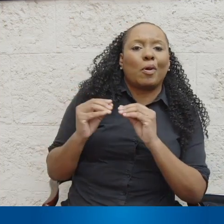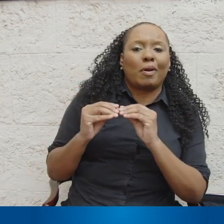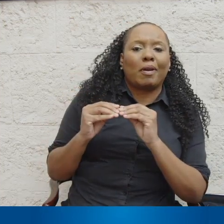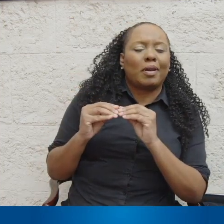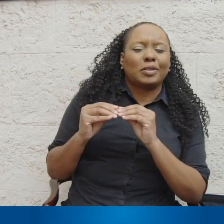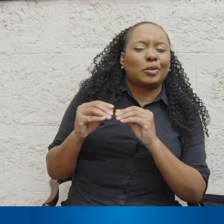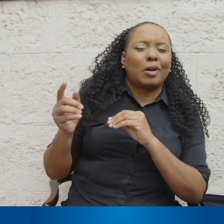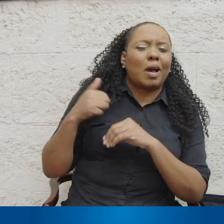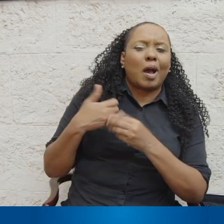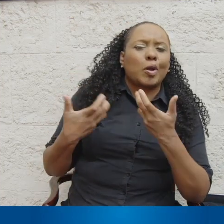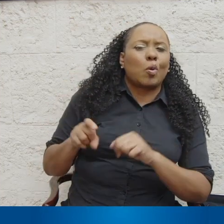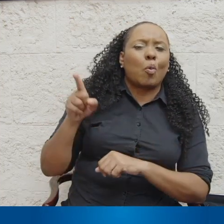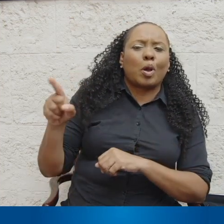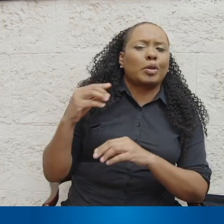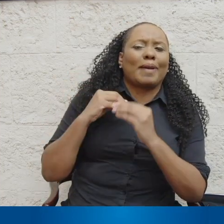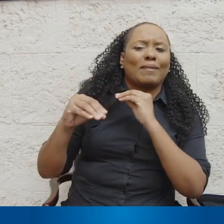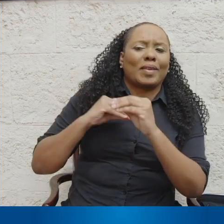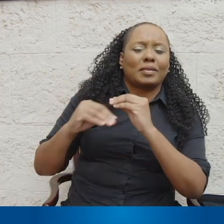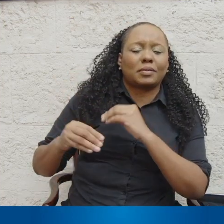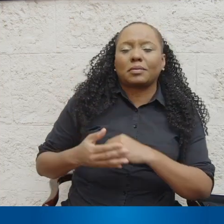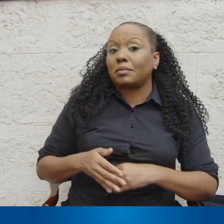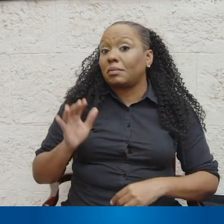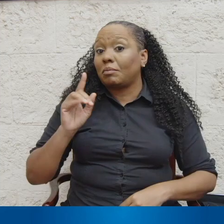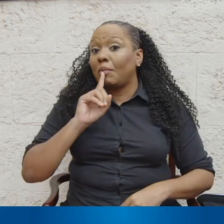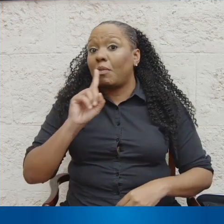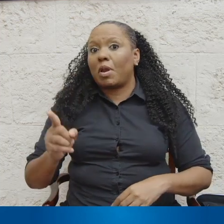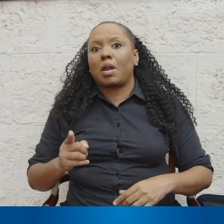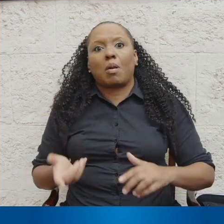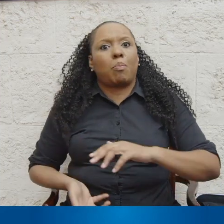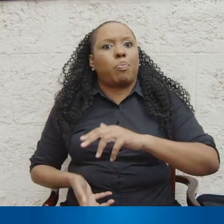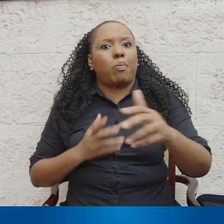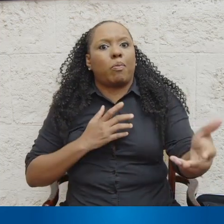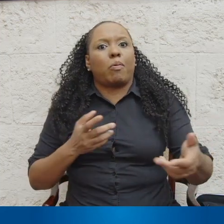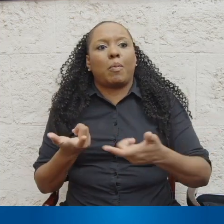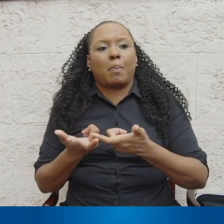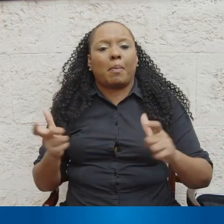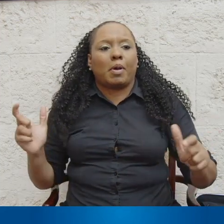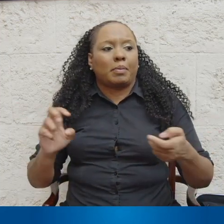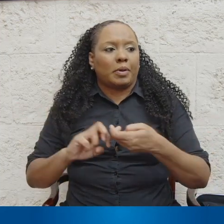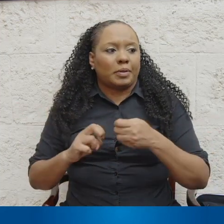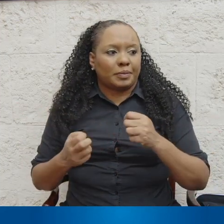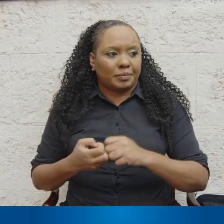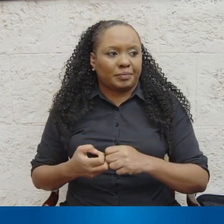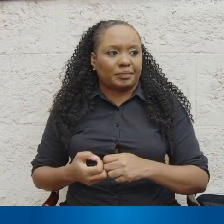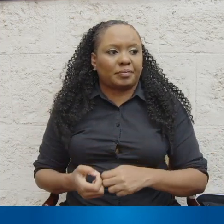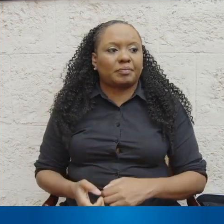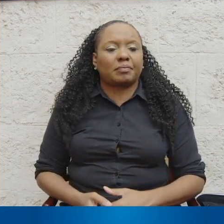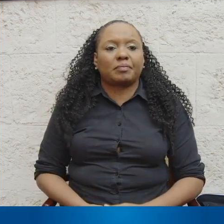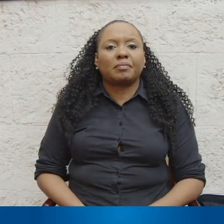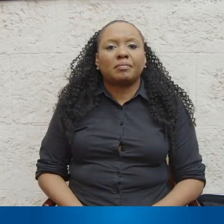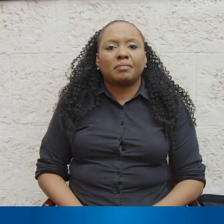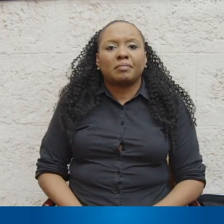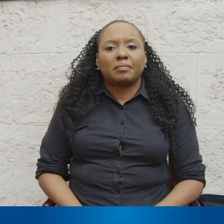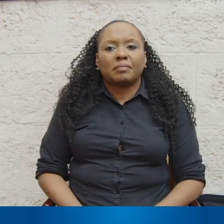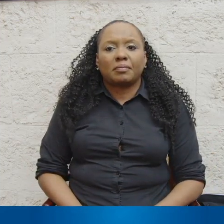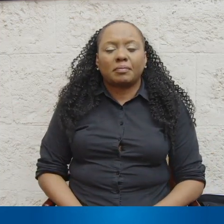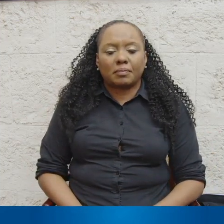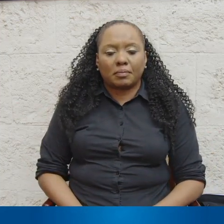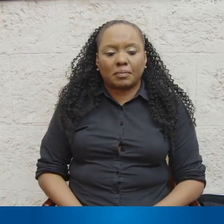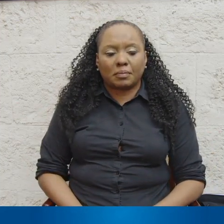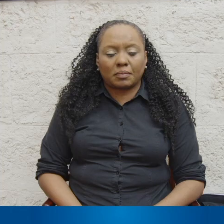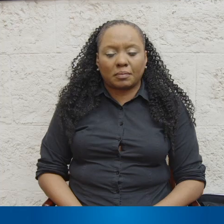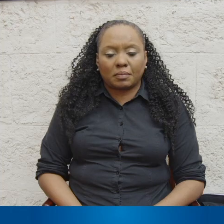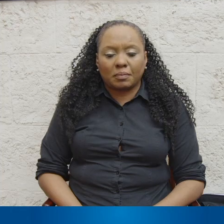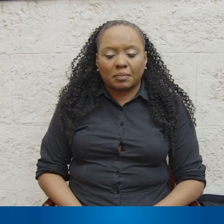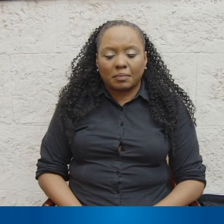And that has been a big stumbling block for us. That's the first thing. The second stumbling block that we had was people, in order to